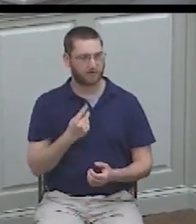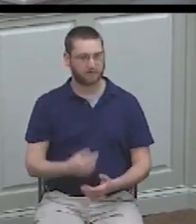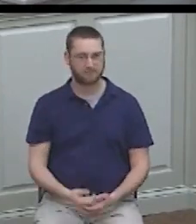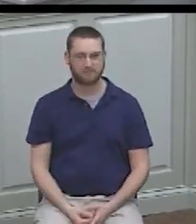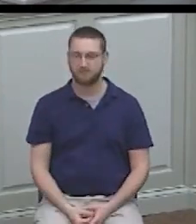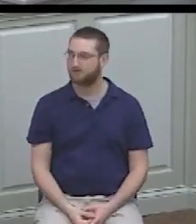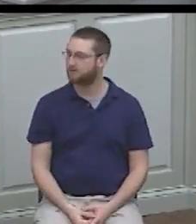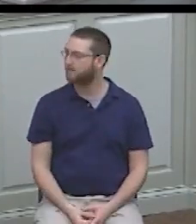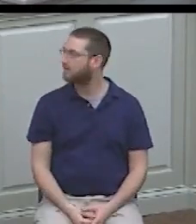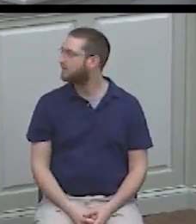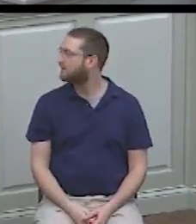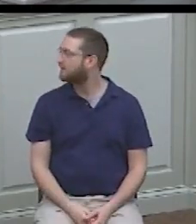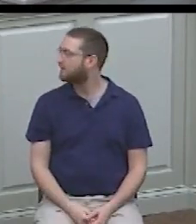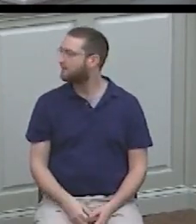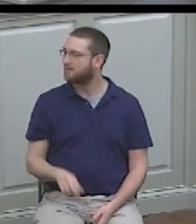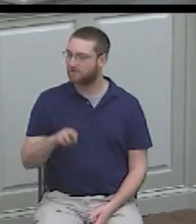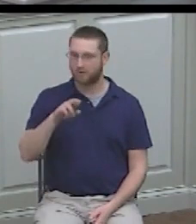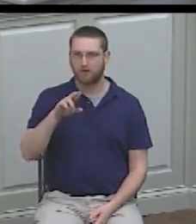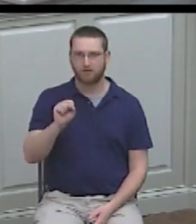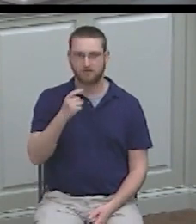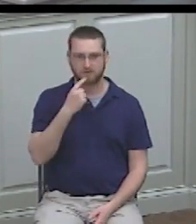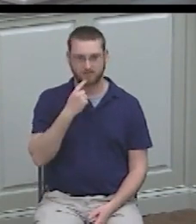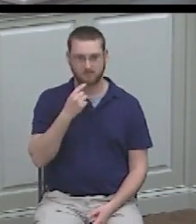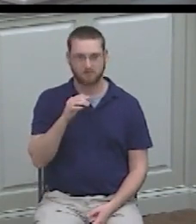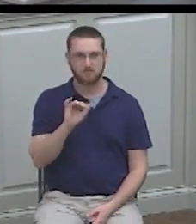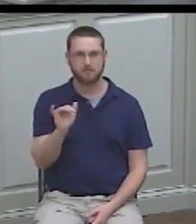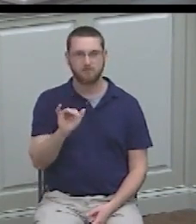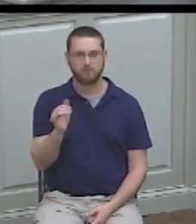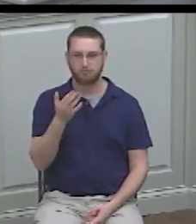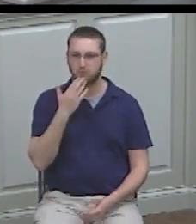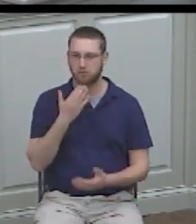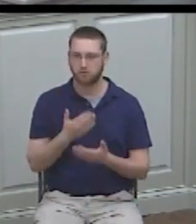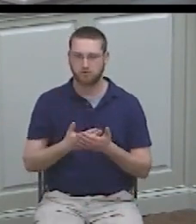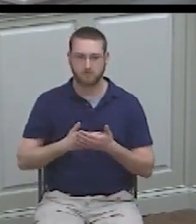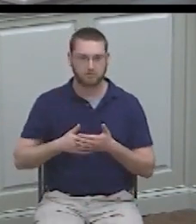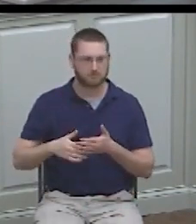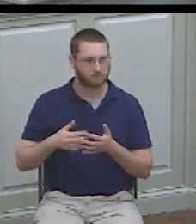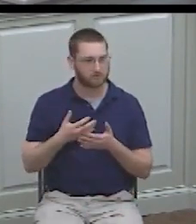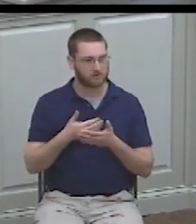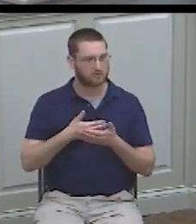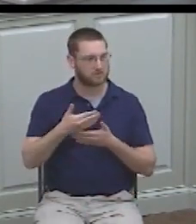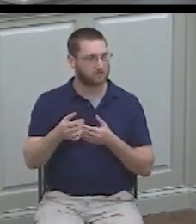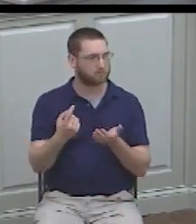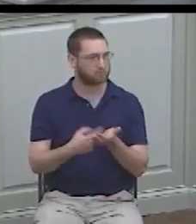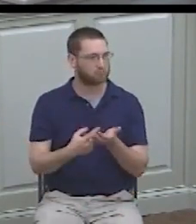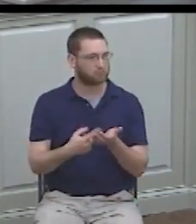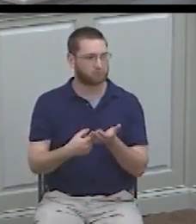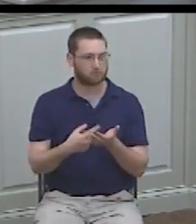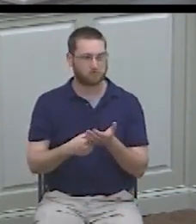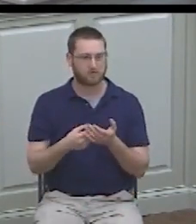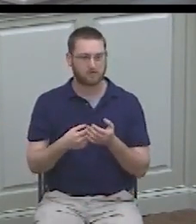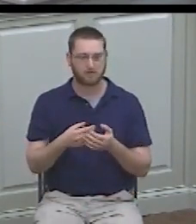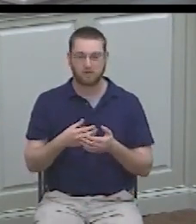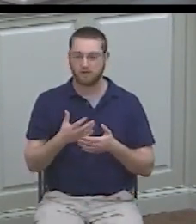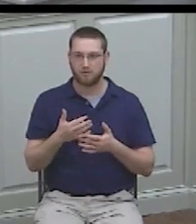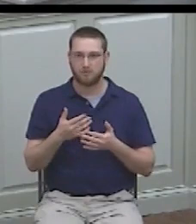But a nice segue, Commissioner Terry, to the next agenda item, right? There you go. The next agenda item is the